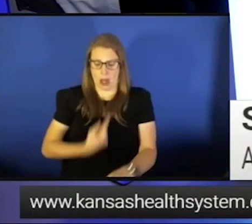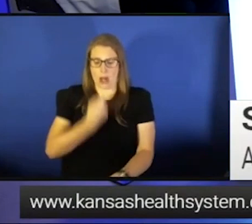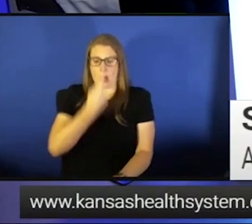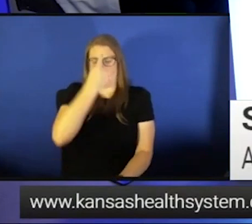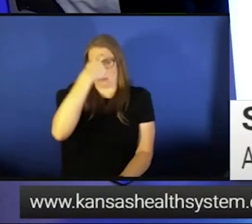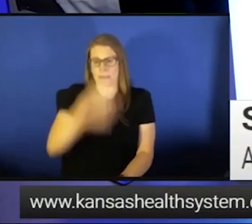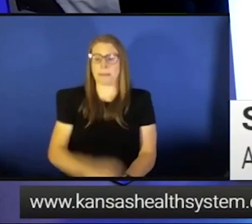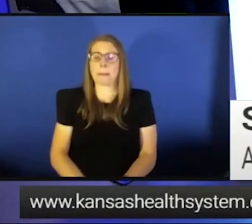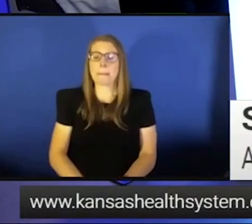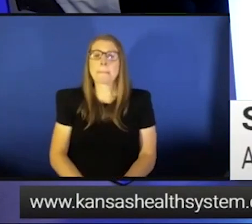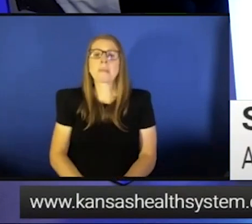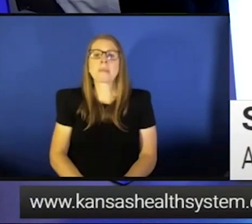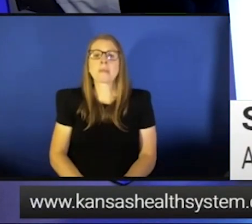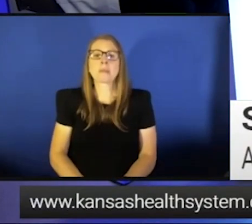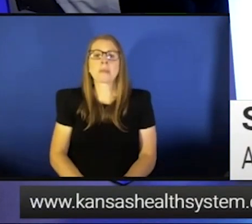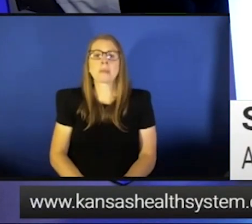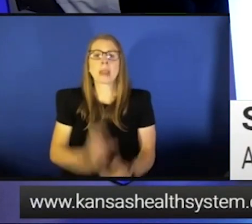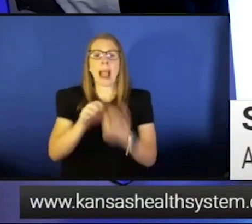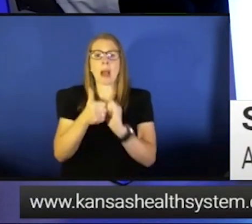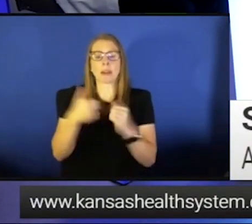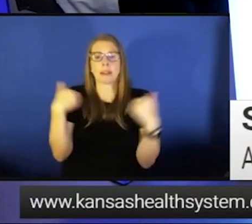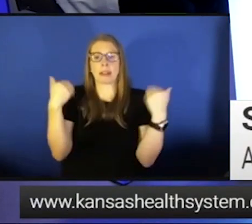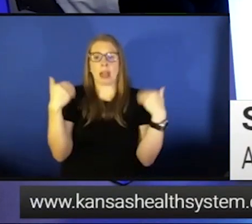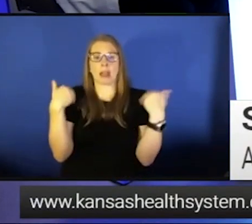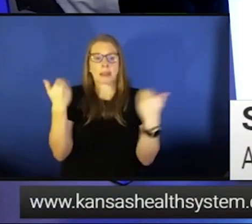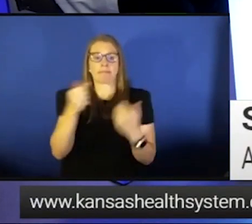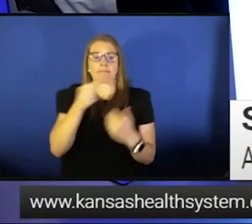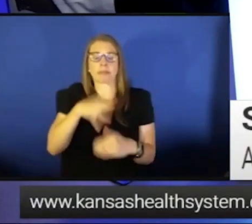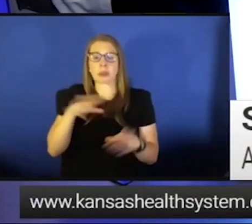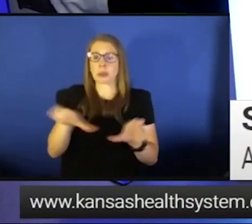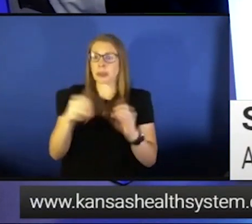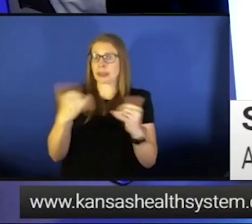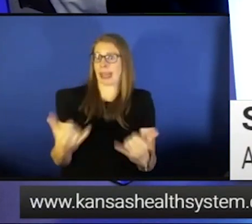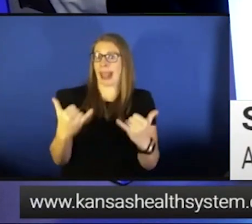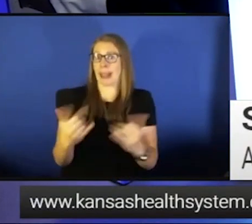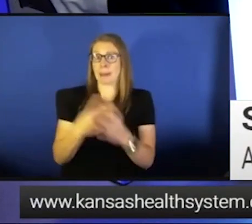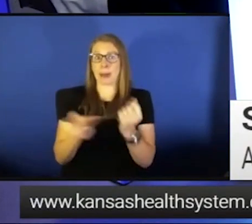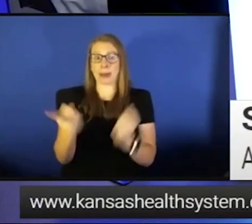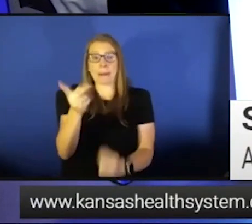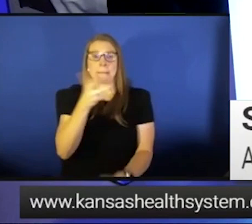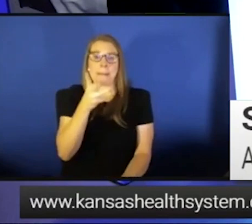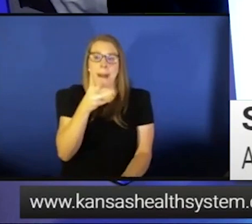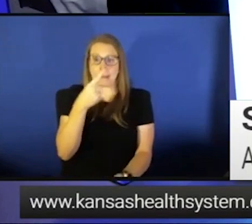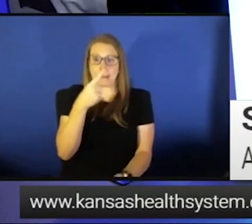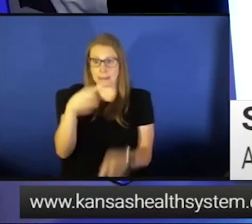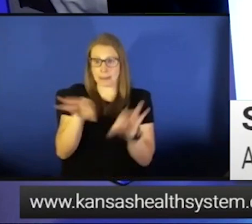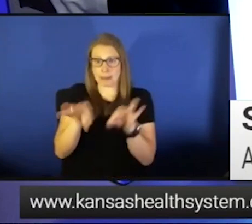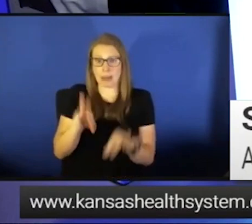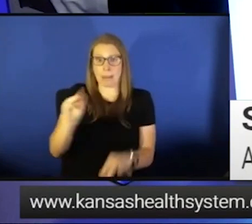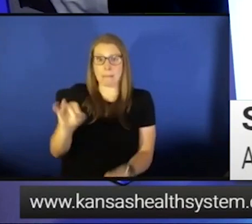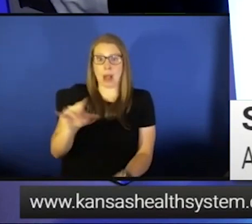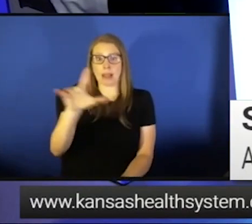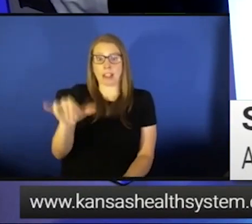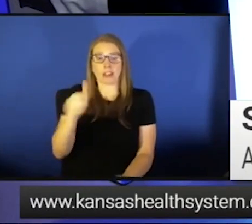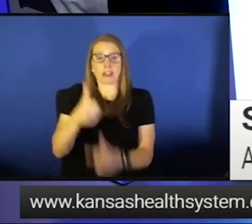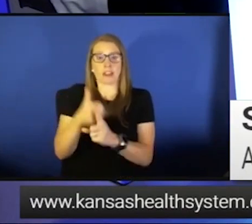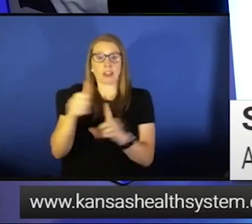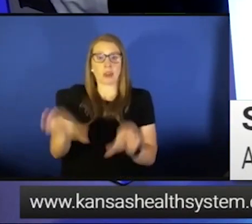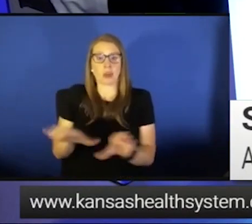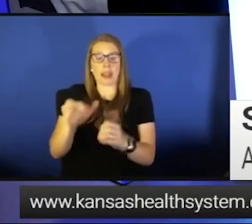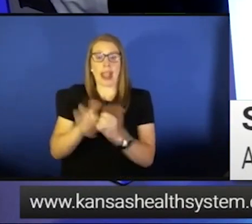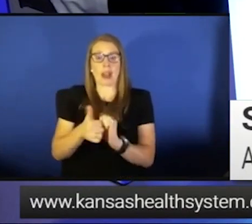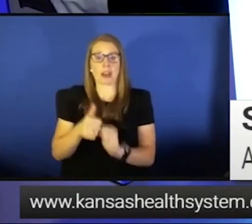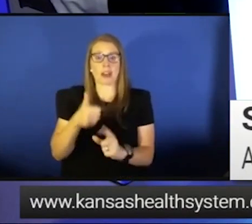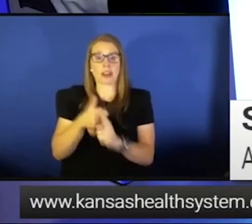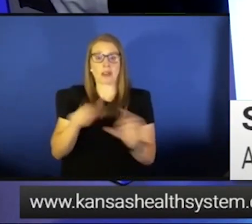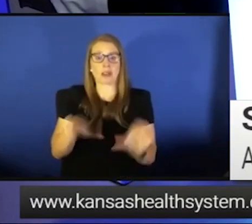of these young ladies are doing today, and I'll let Mom tell us a little bit about how Molly's doing. She's